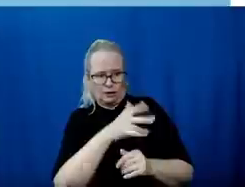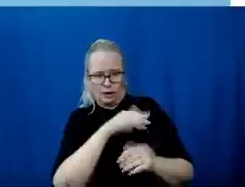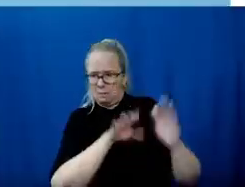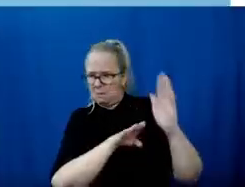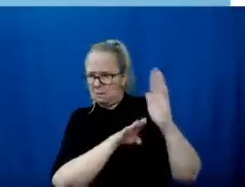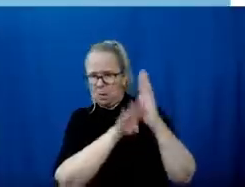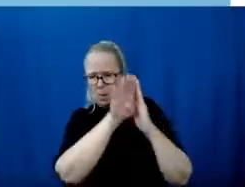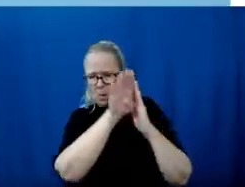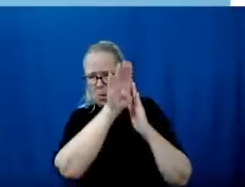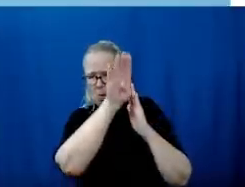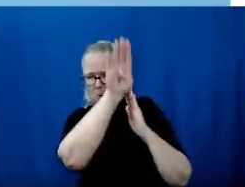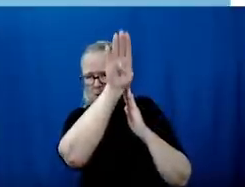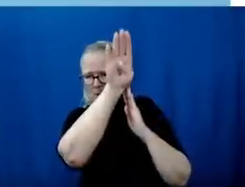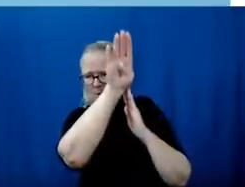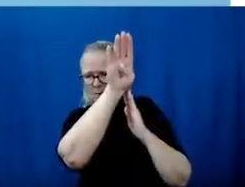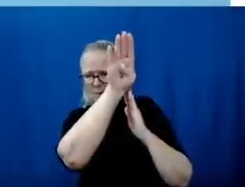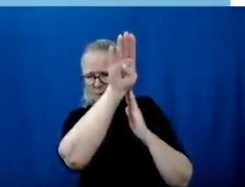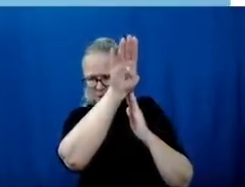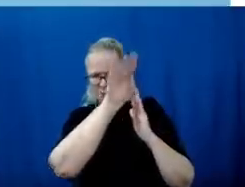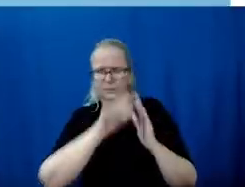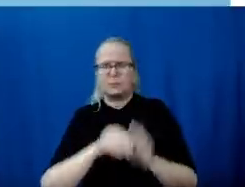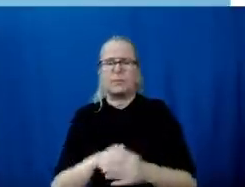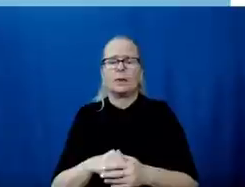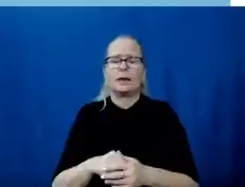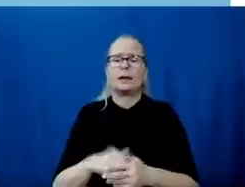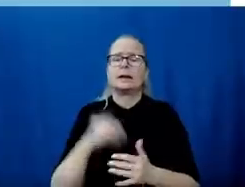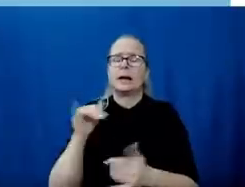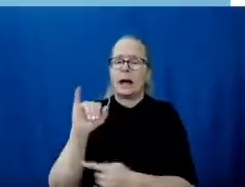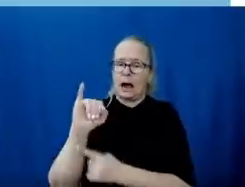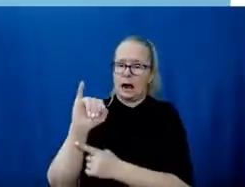to previous waves. Next slide, please.